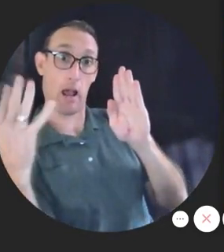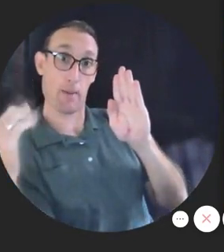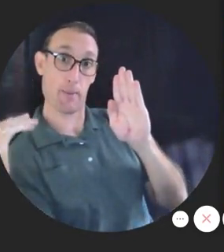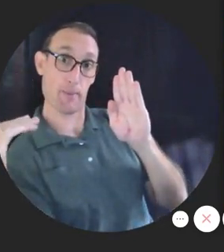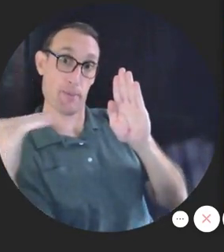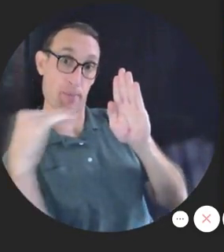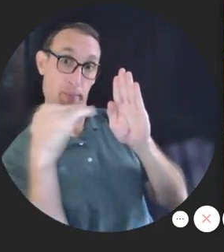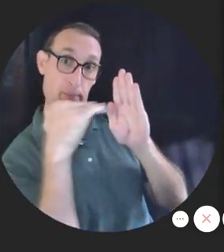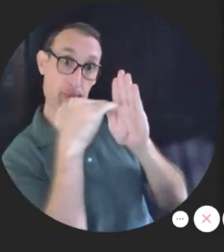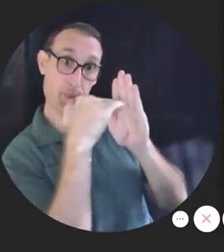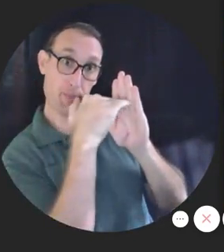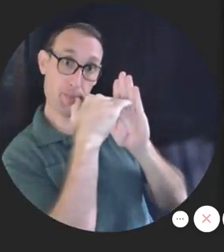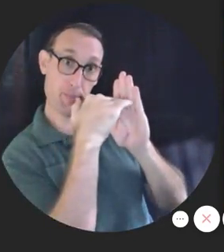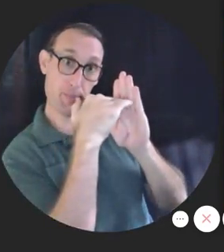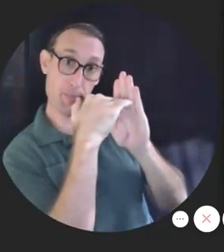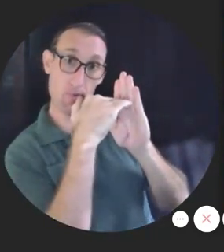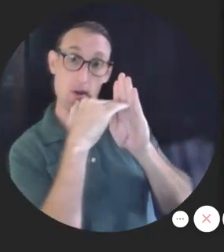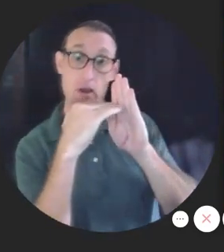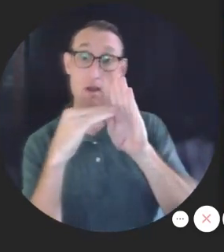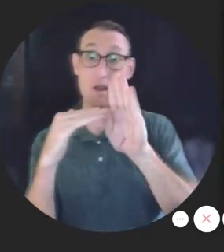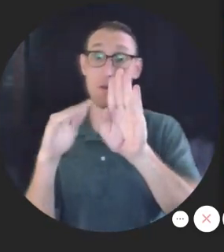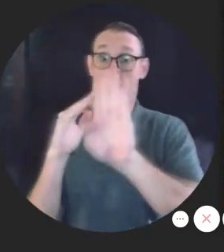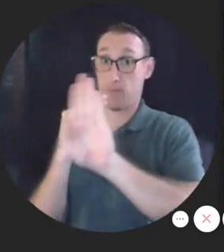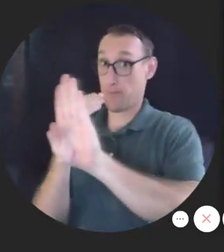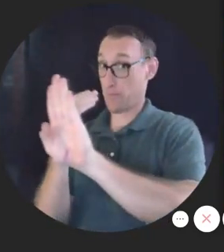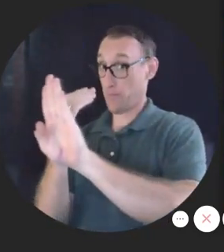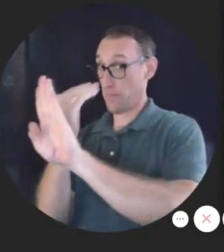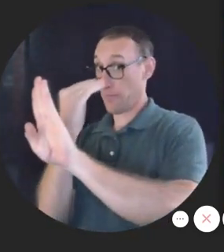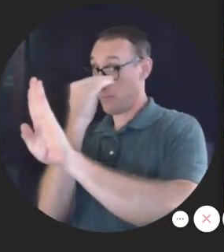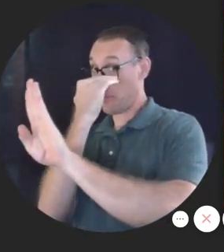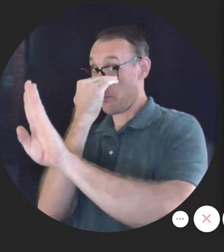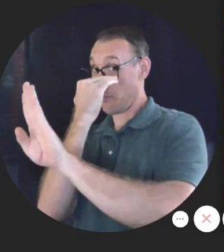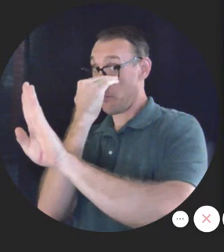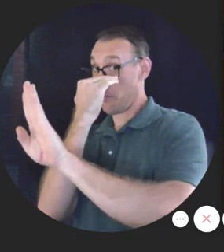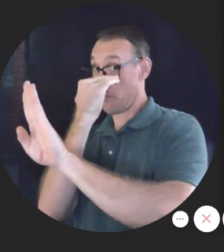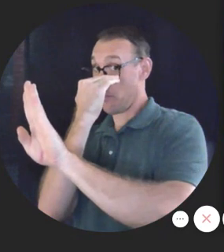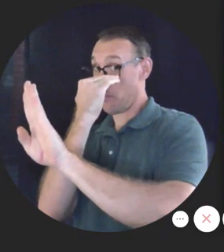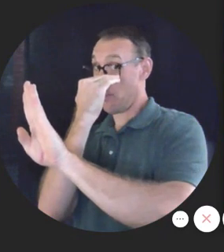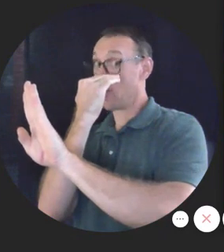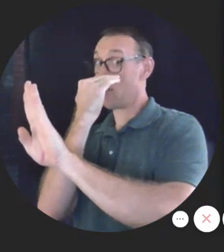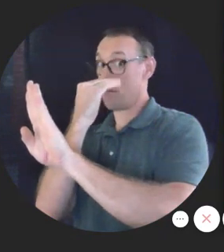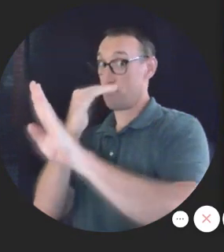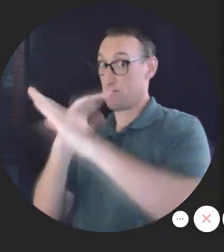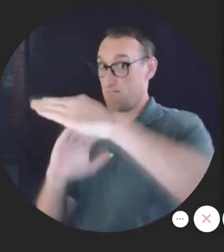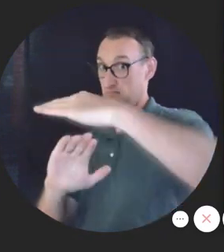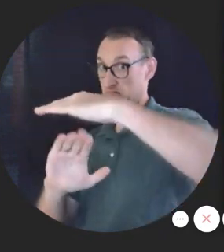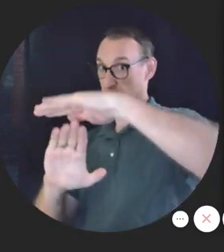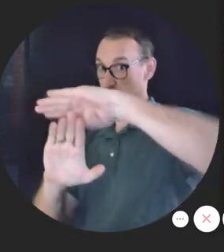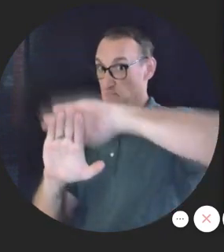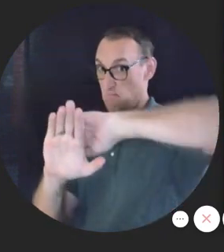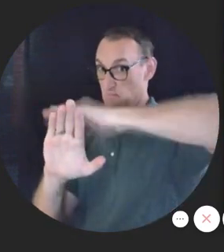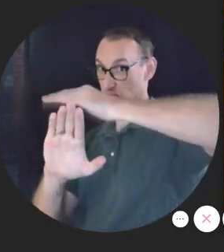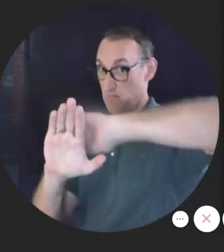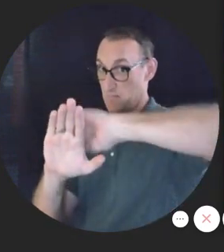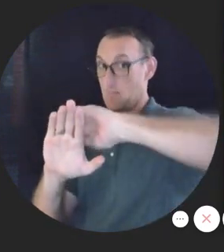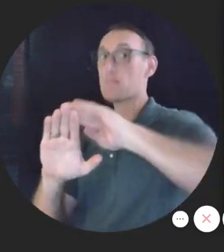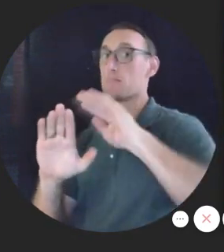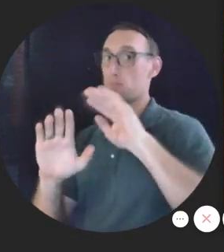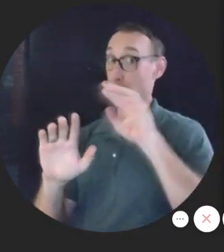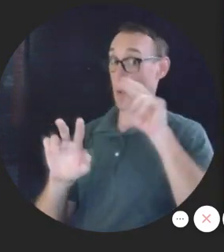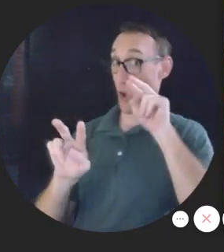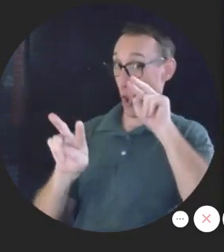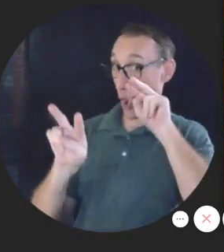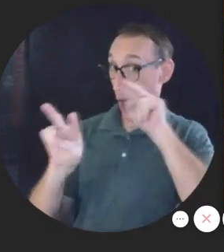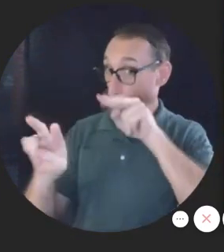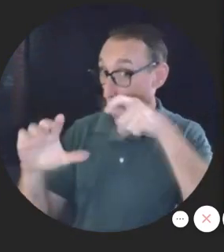point on our eye. And that changes how big we see this object. So if we follow